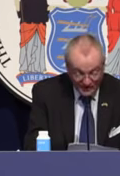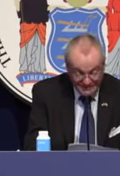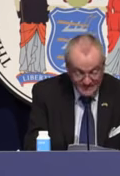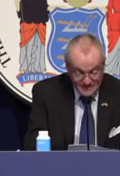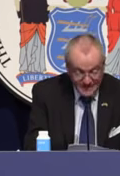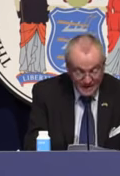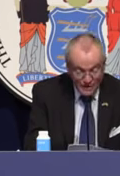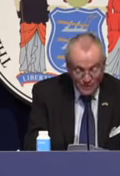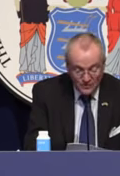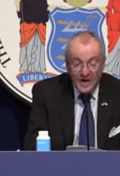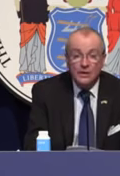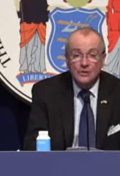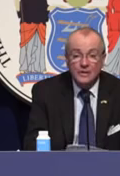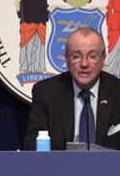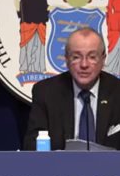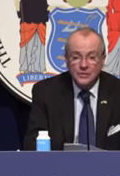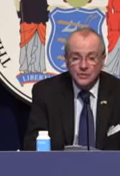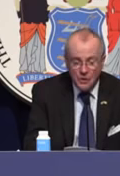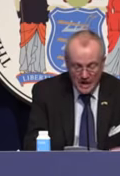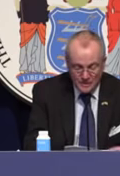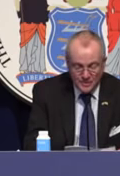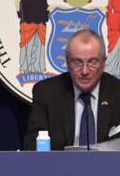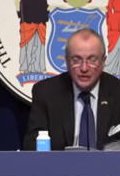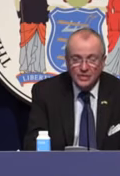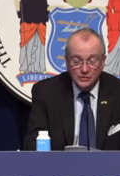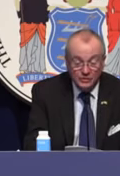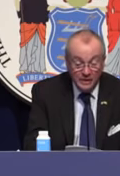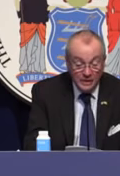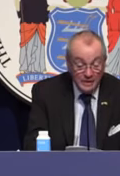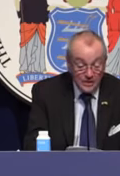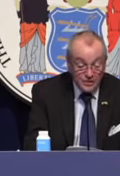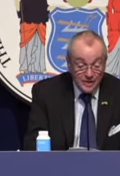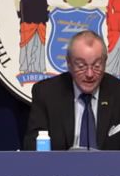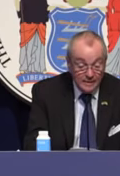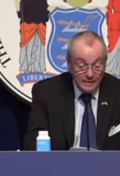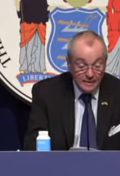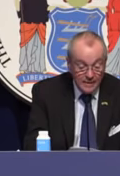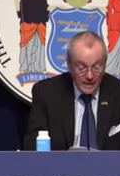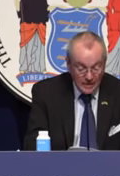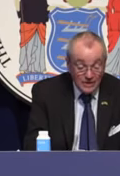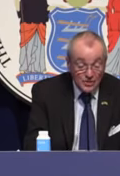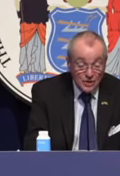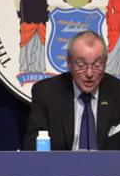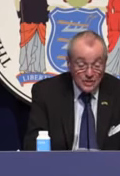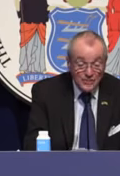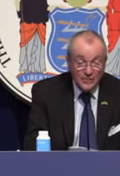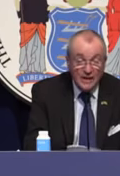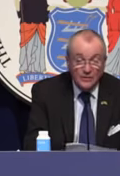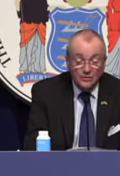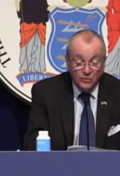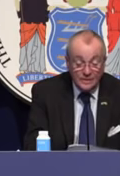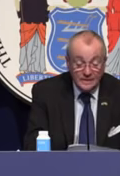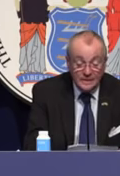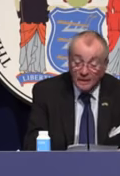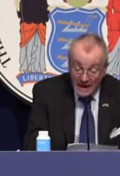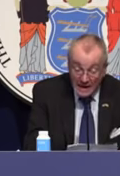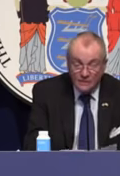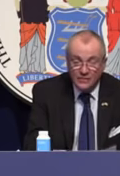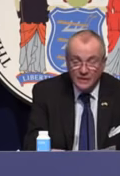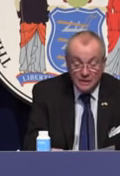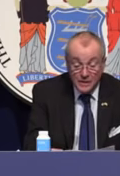4th. There were 502 new hospitalizations yesterday, and on discharges,